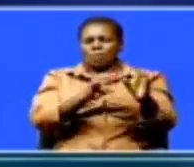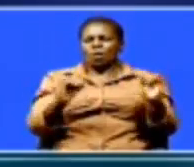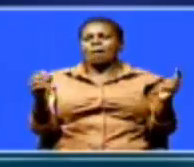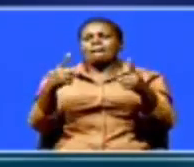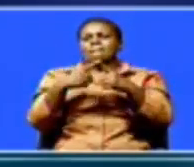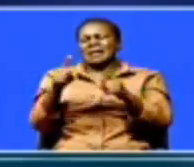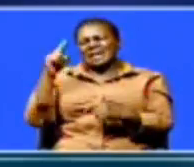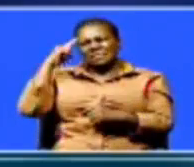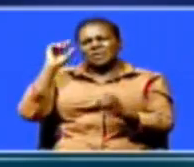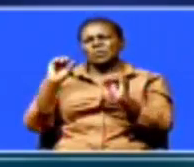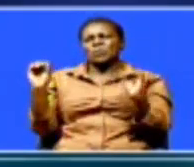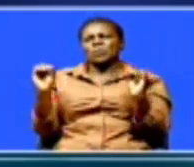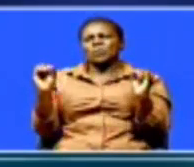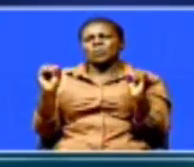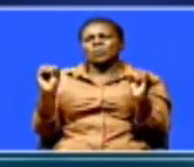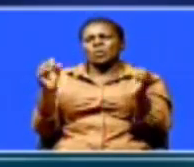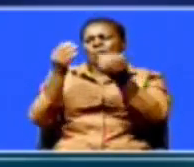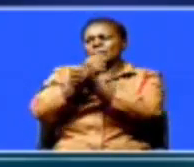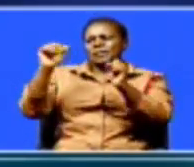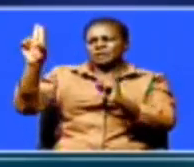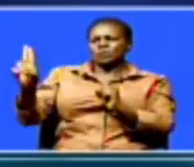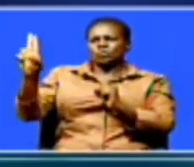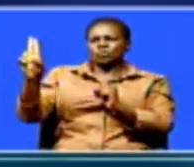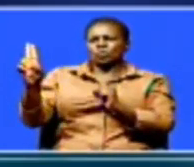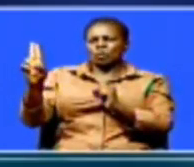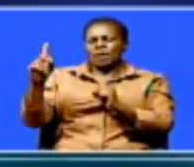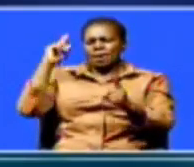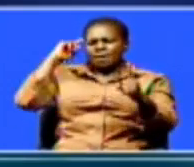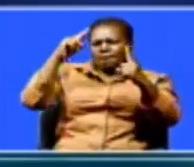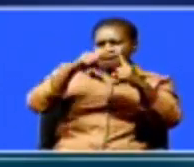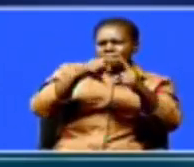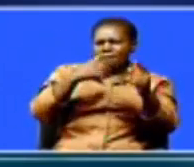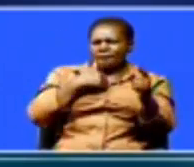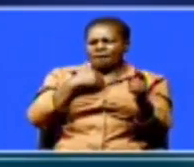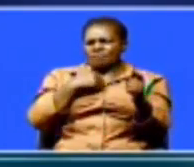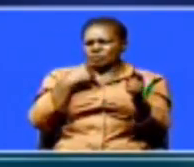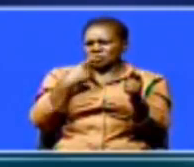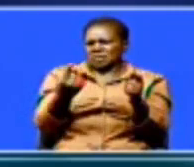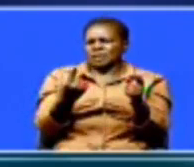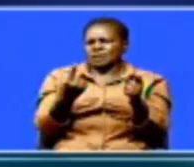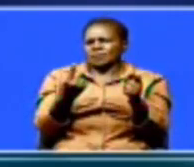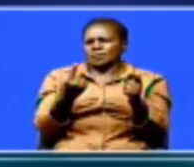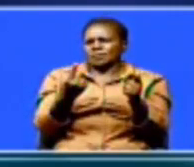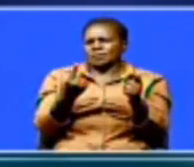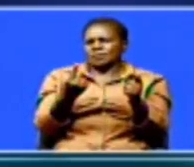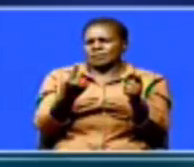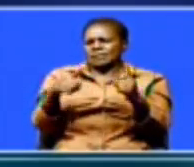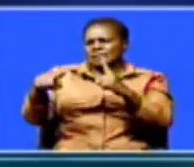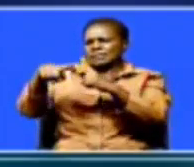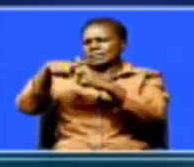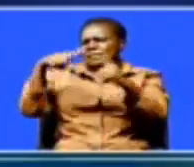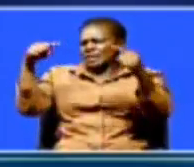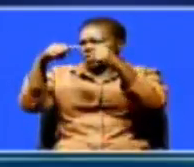But I don't think President Uhuru is on a mission to say that he's killing